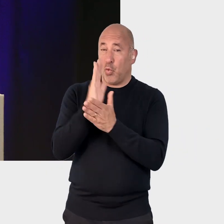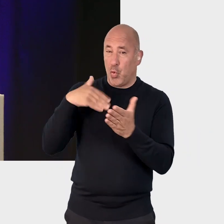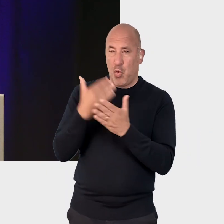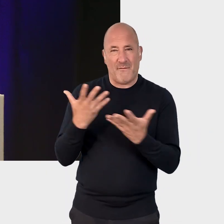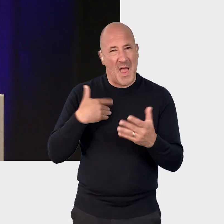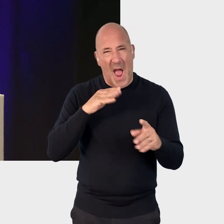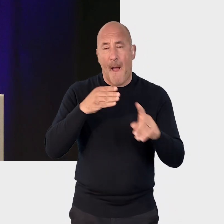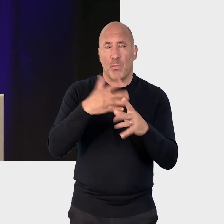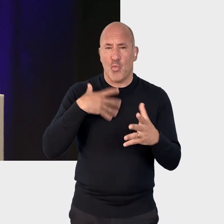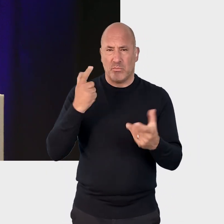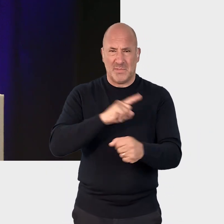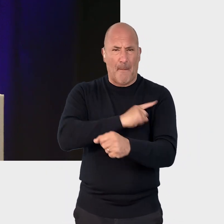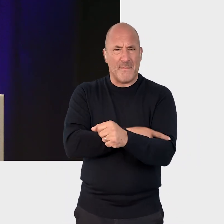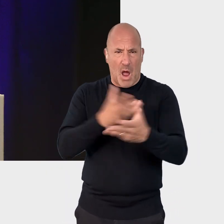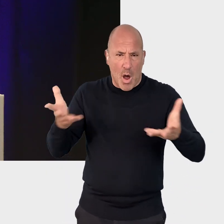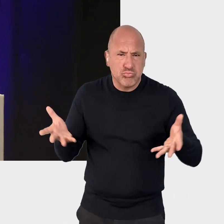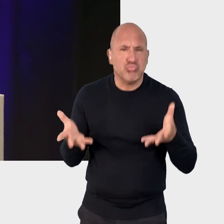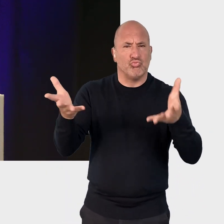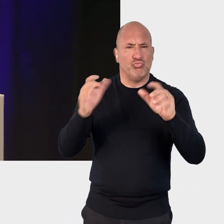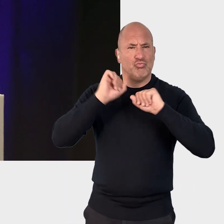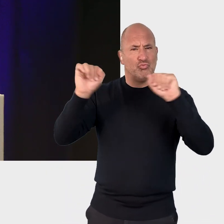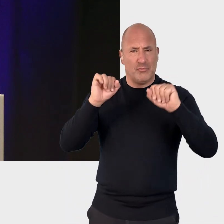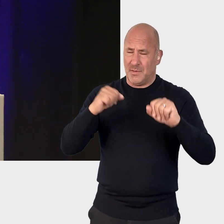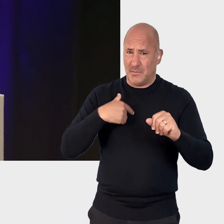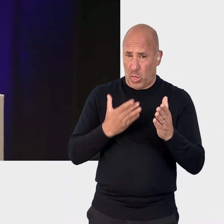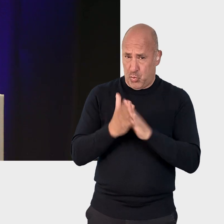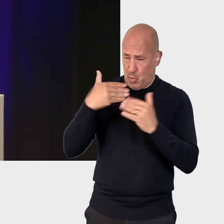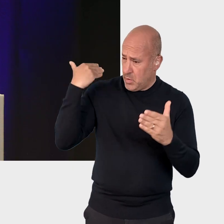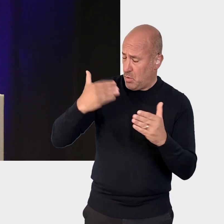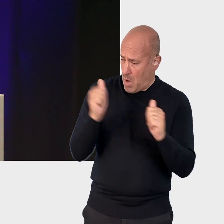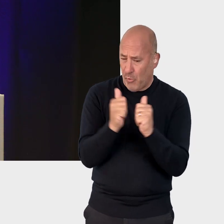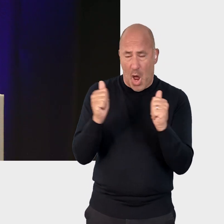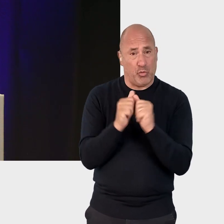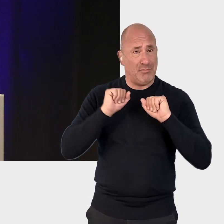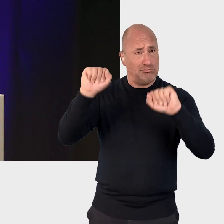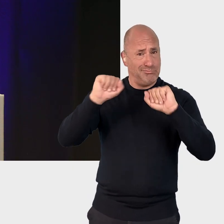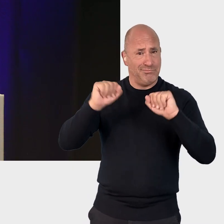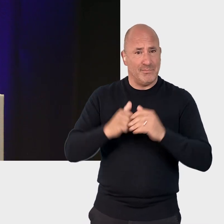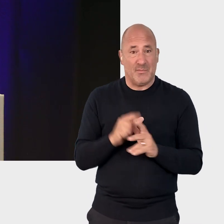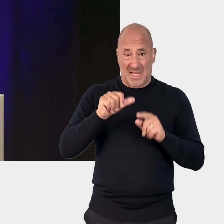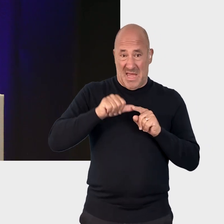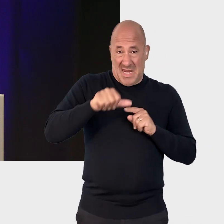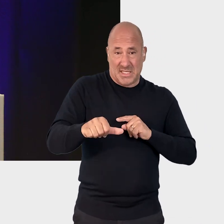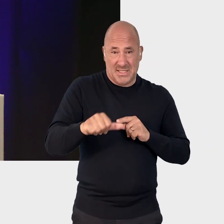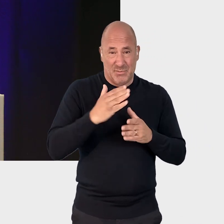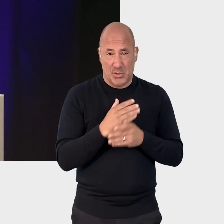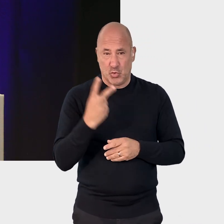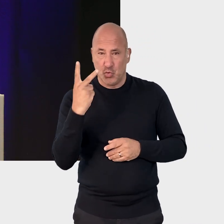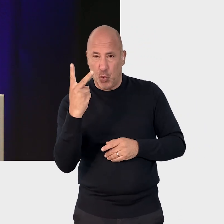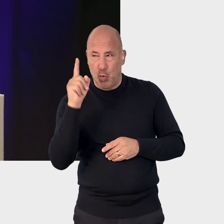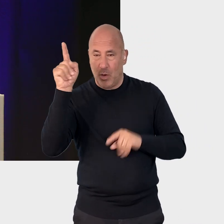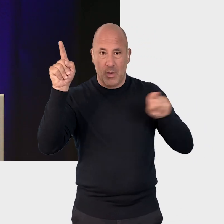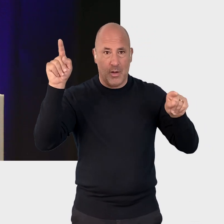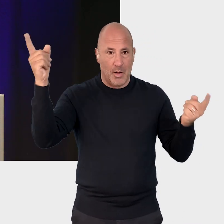throughout, there have been, obviously there's the aim to empower communities, and that's often been in the decision-making process so far. But with this next